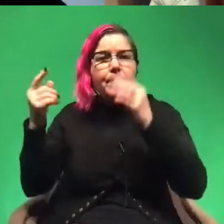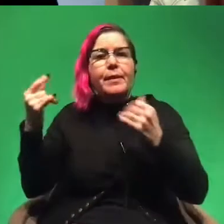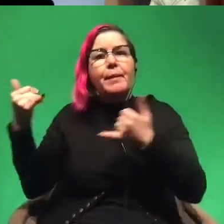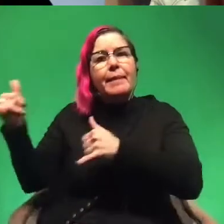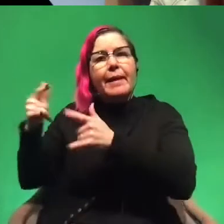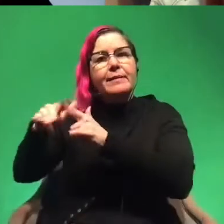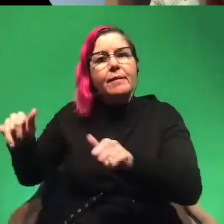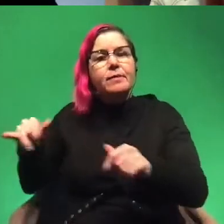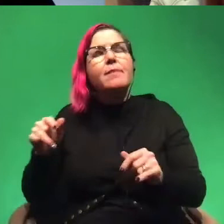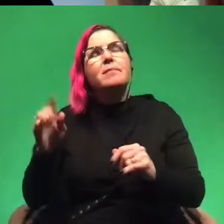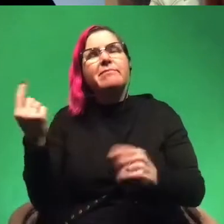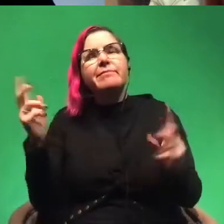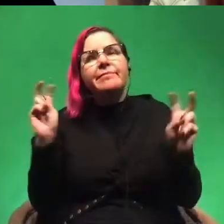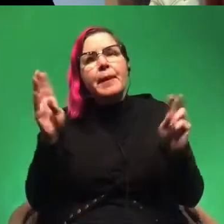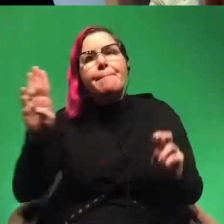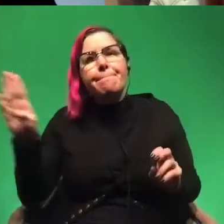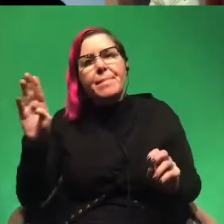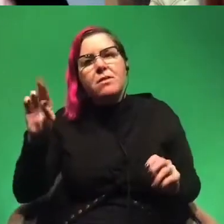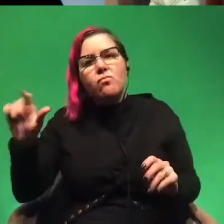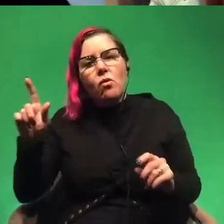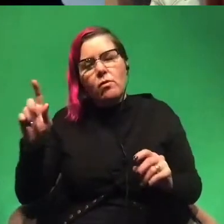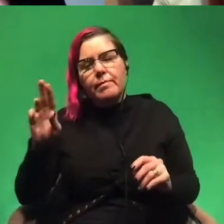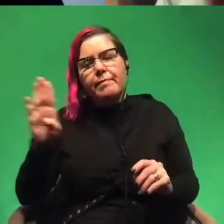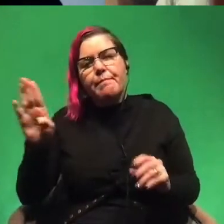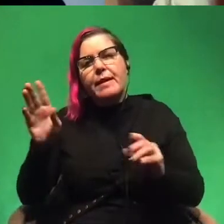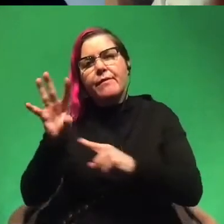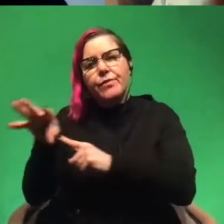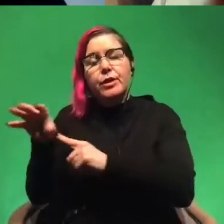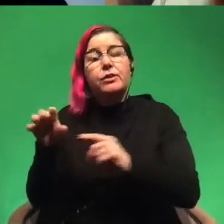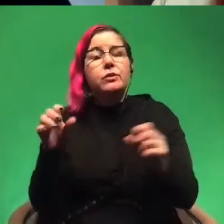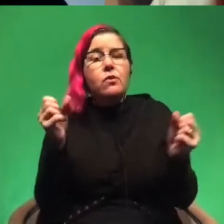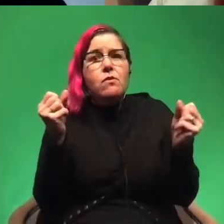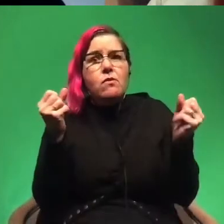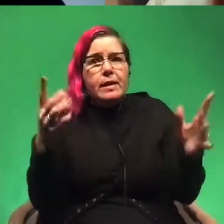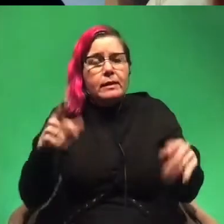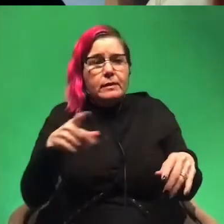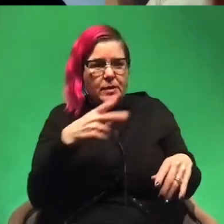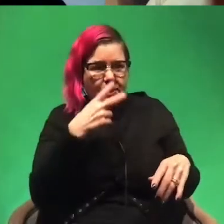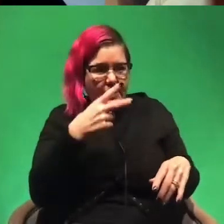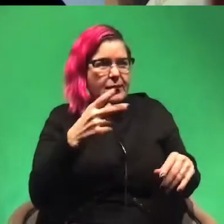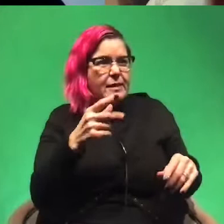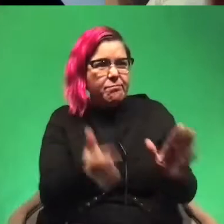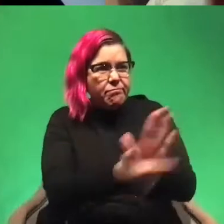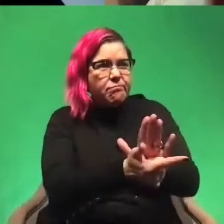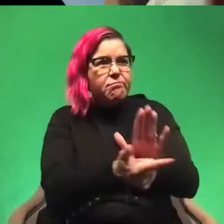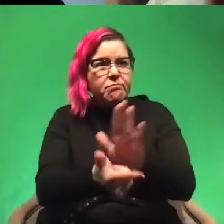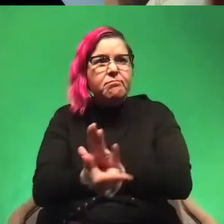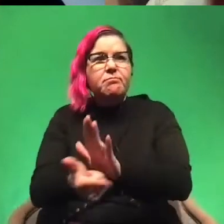talking, that would be considered B-roll or B footage. And so many instances of animal welfare violations in this